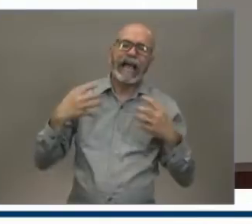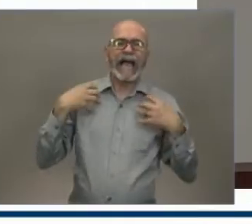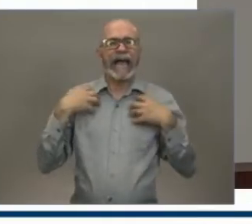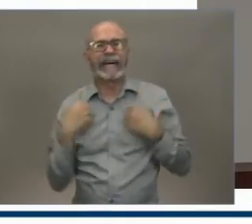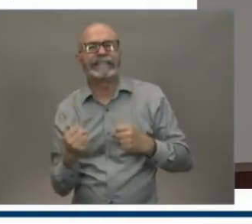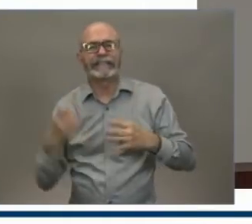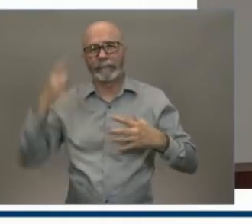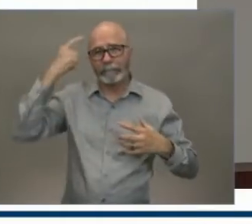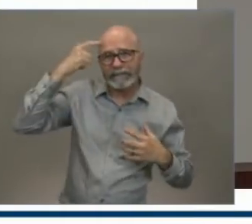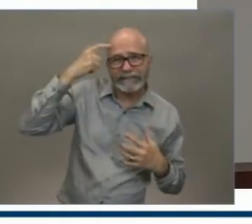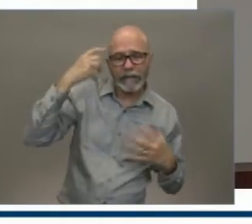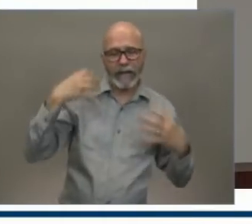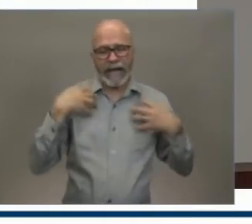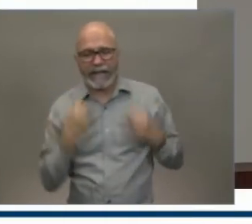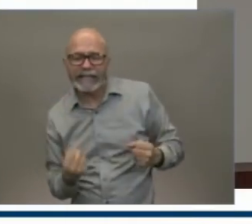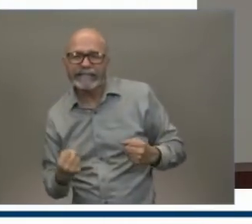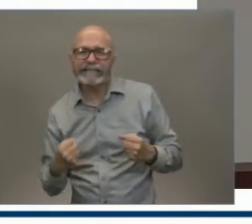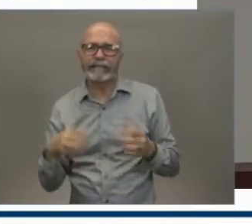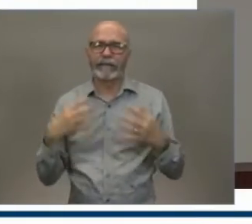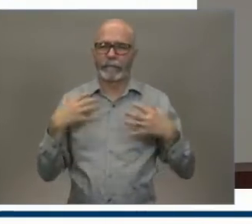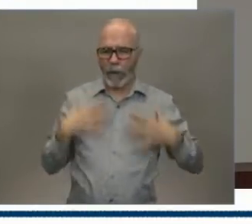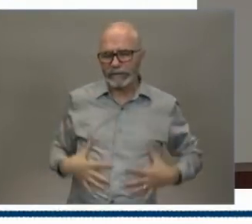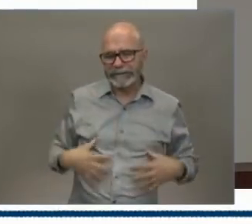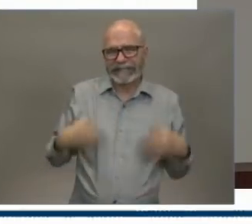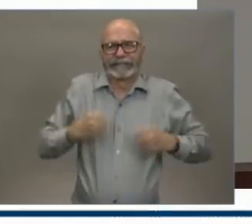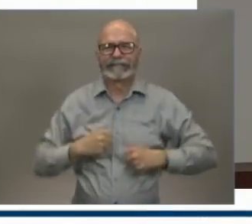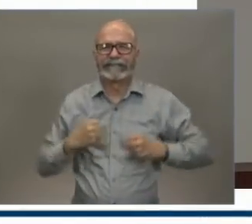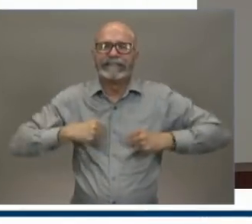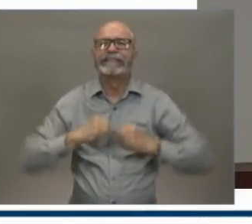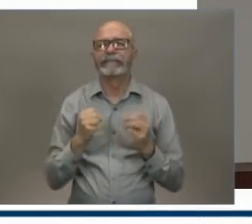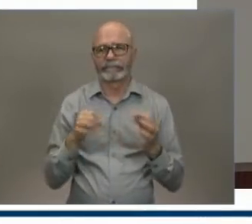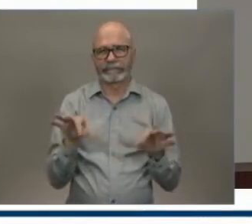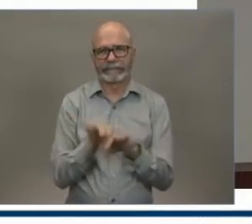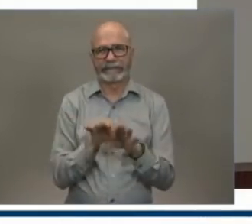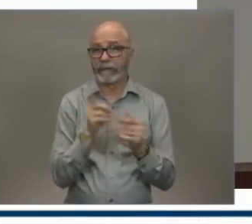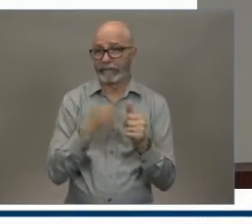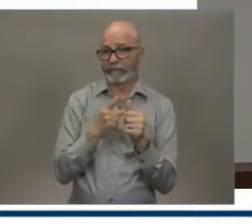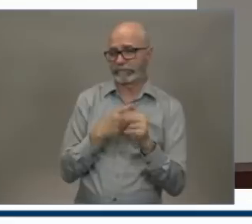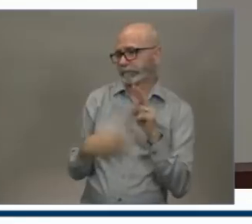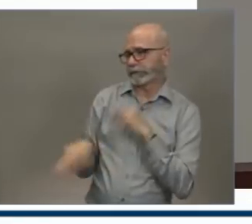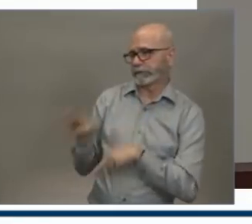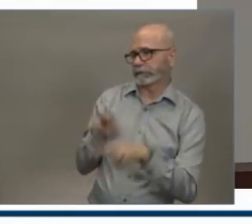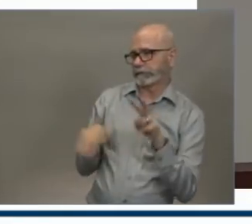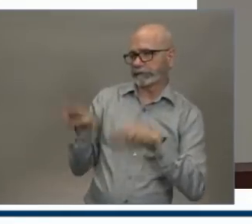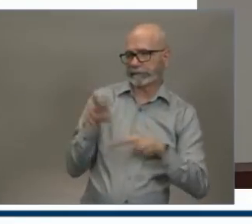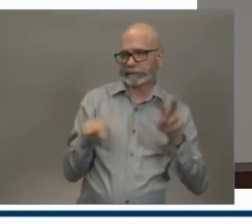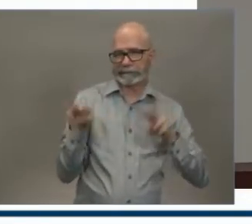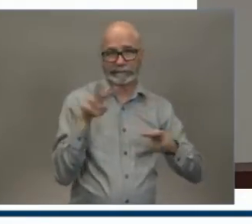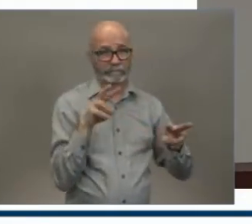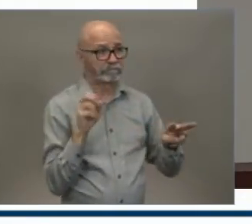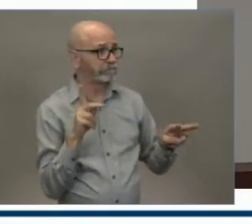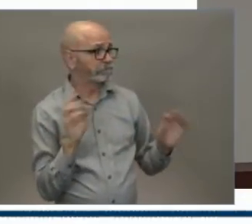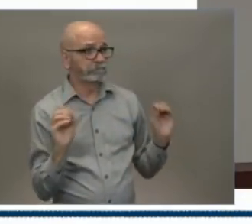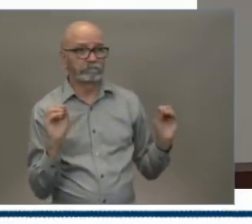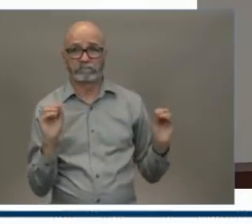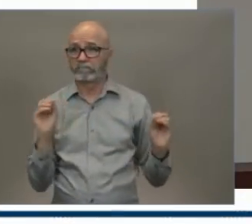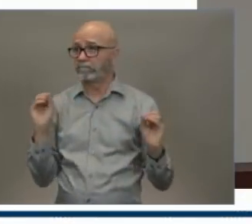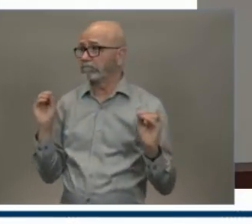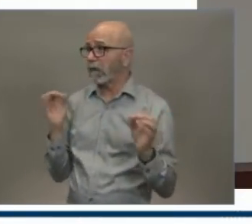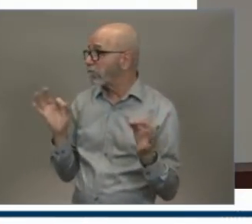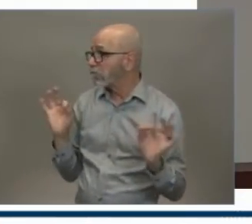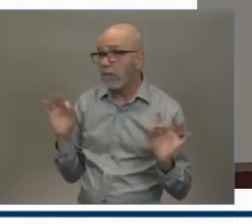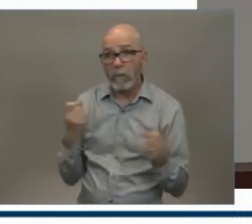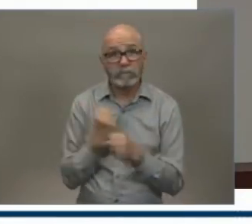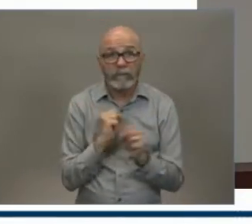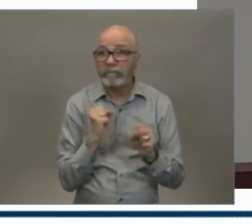we've needed to wait to make sure that it was safe for that to continue. Other than those two exceptions,